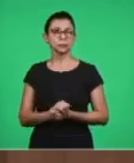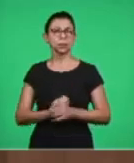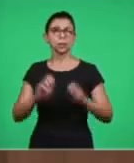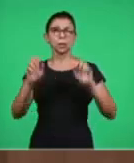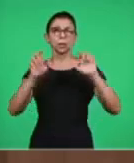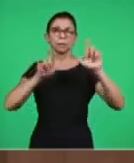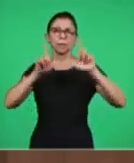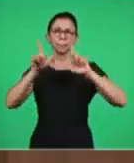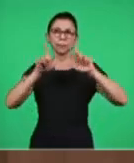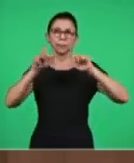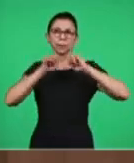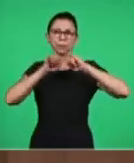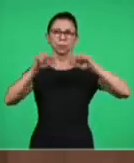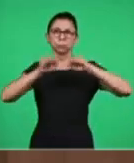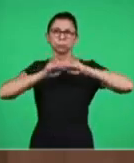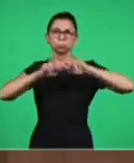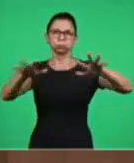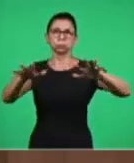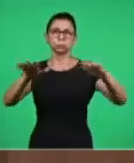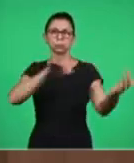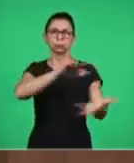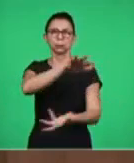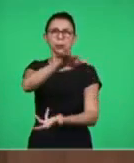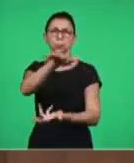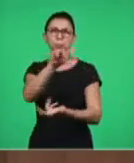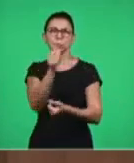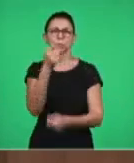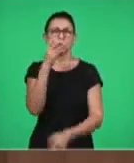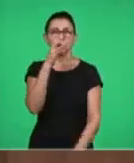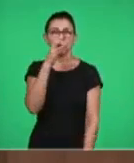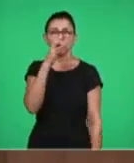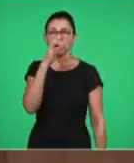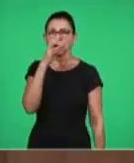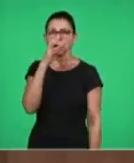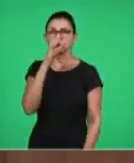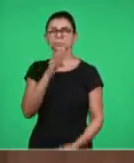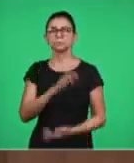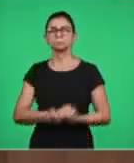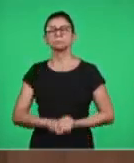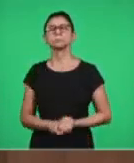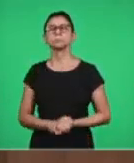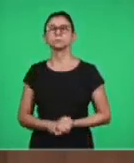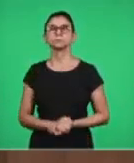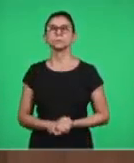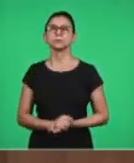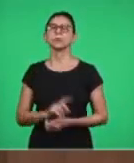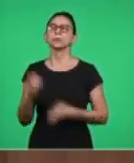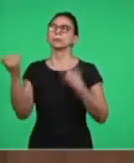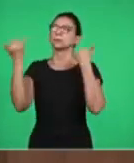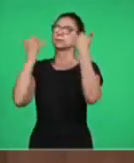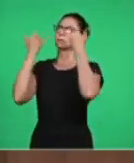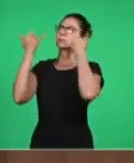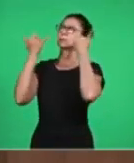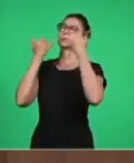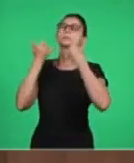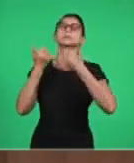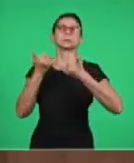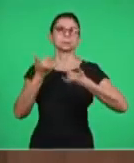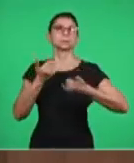international impact. And to say that we have received many